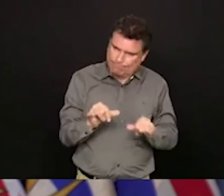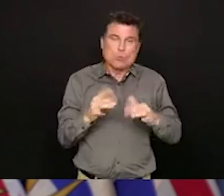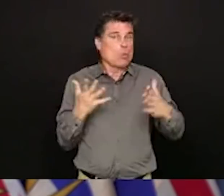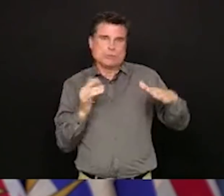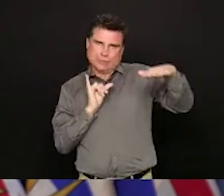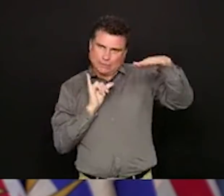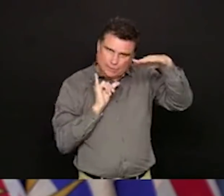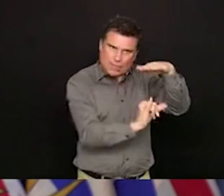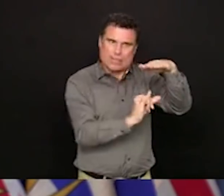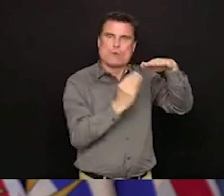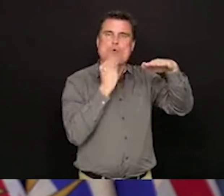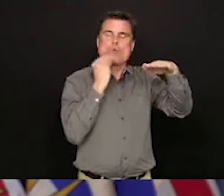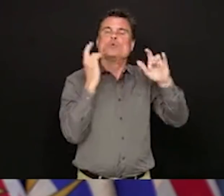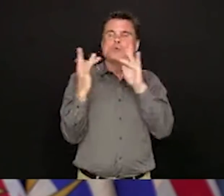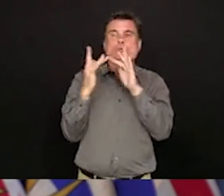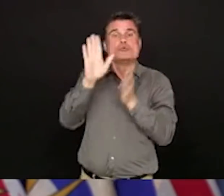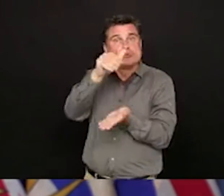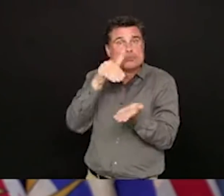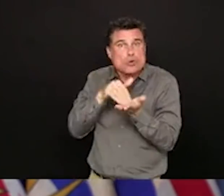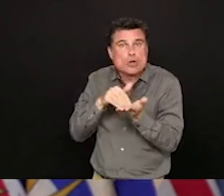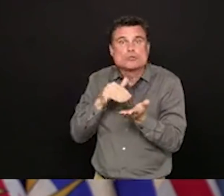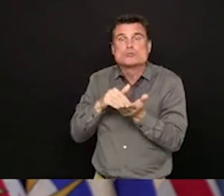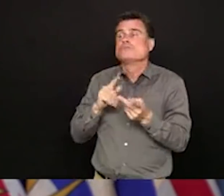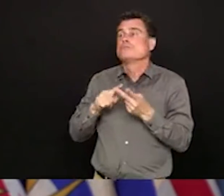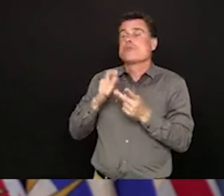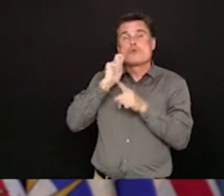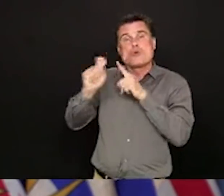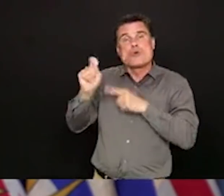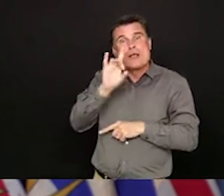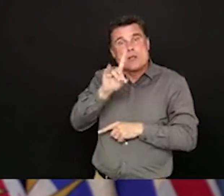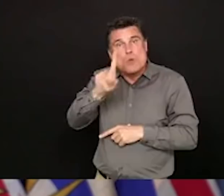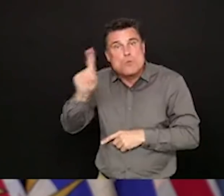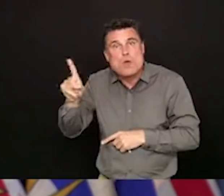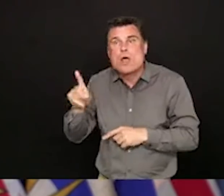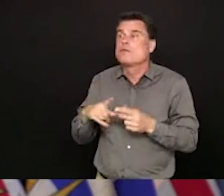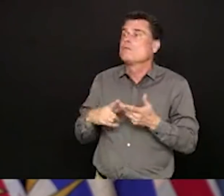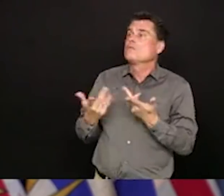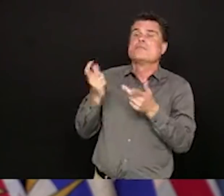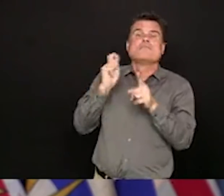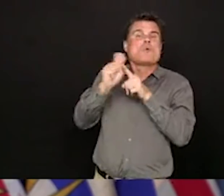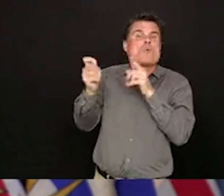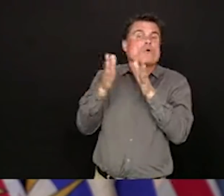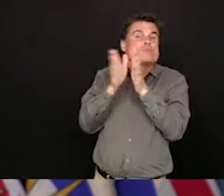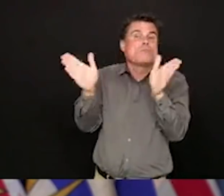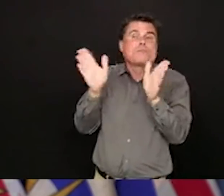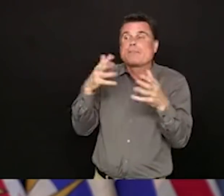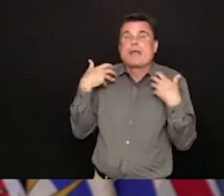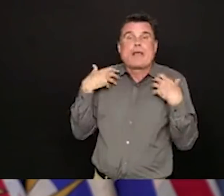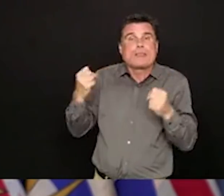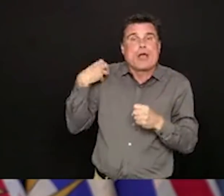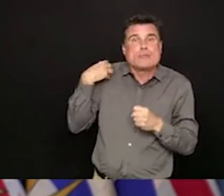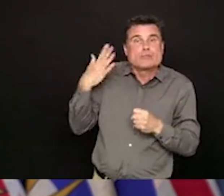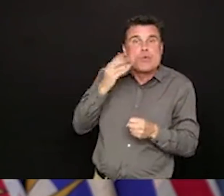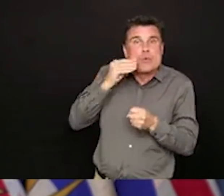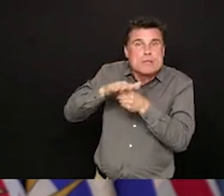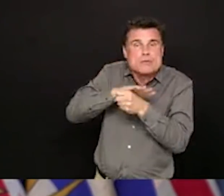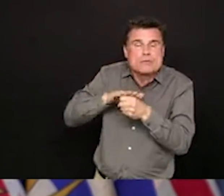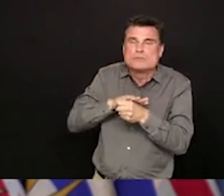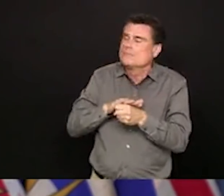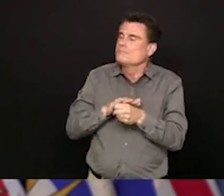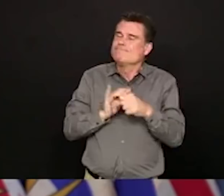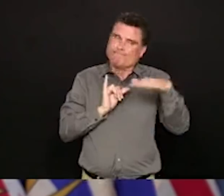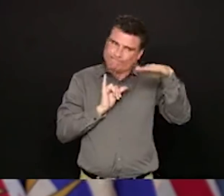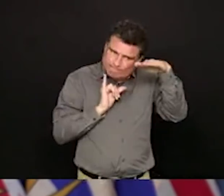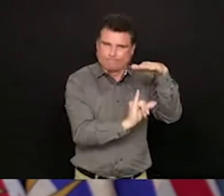to pay attention to this and need to be responsible. You must have measures in place to ensure everyone who's working is